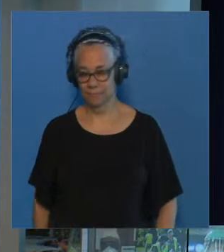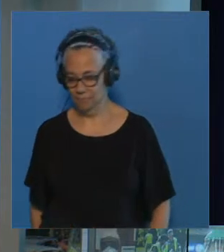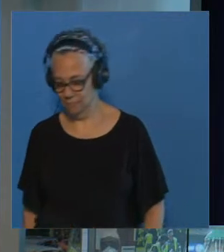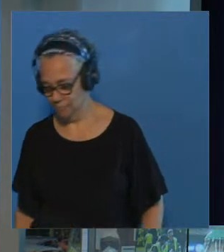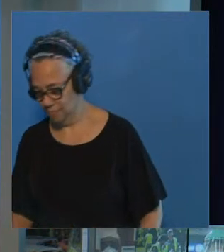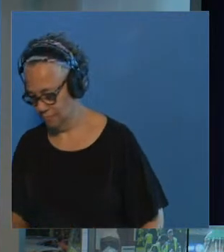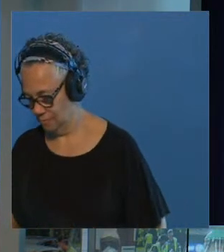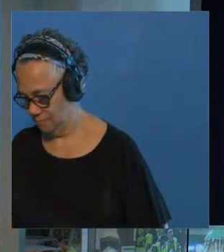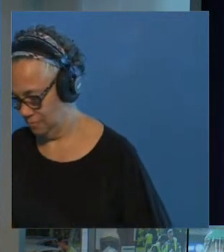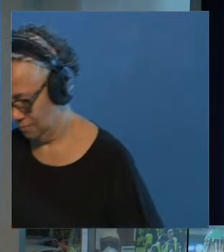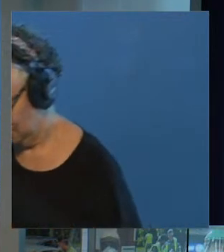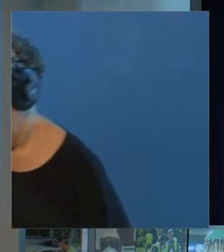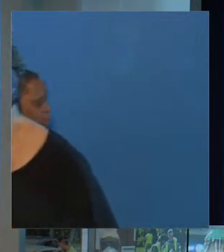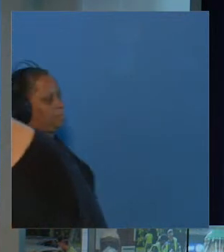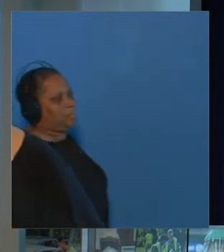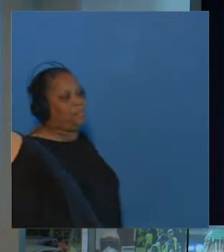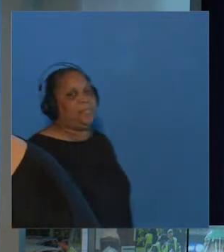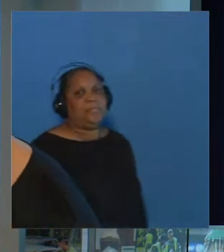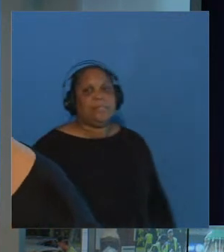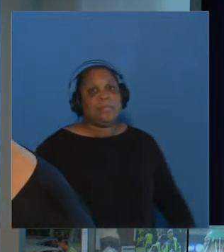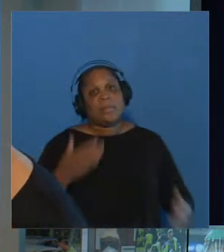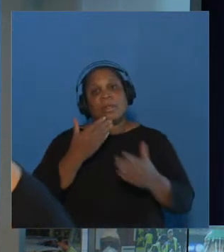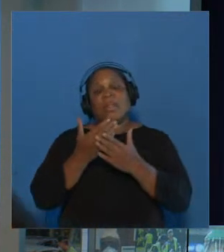Good evening.